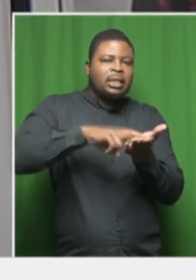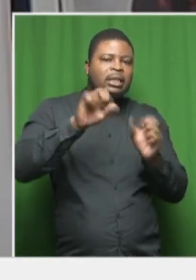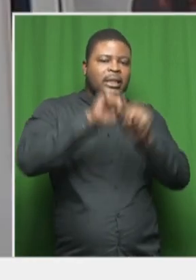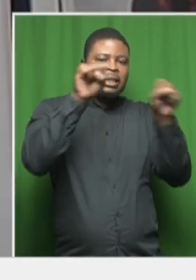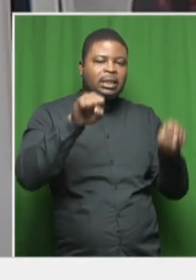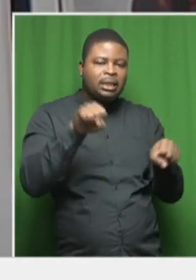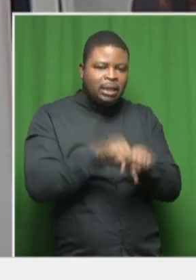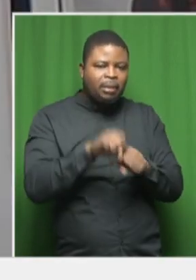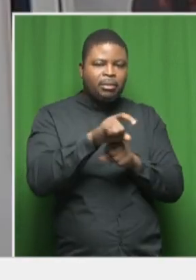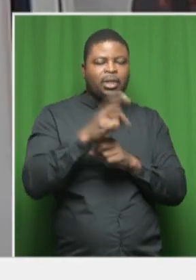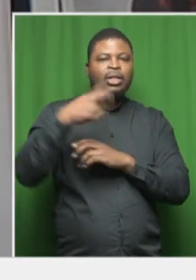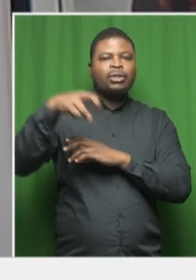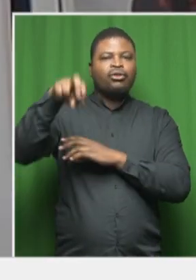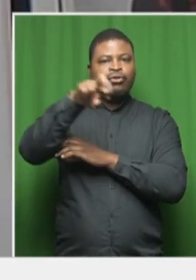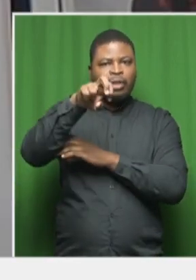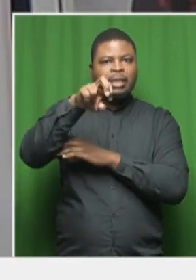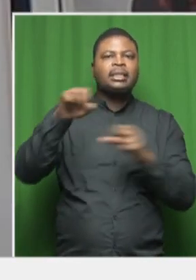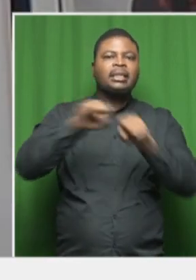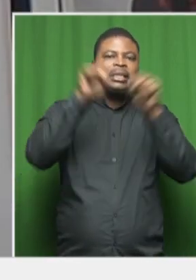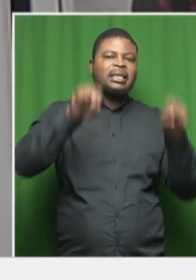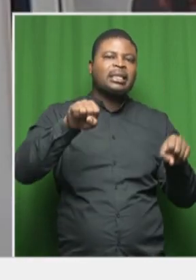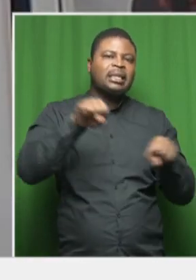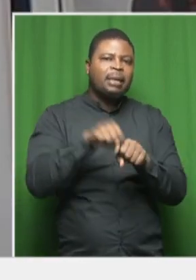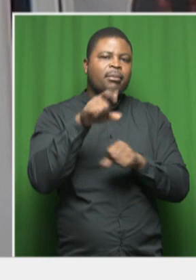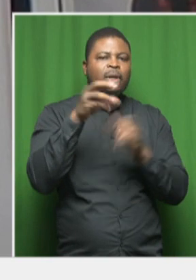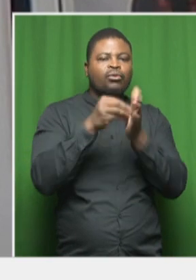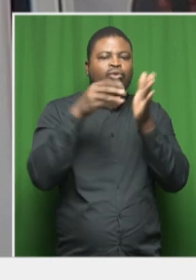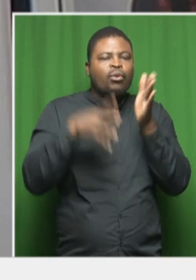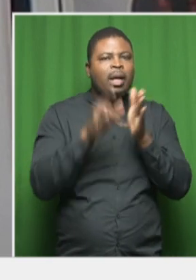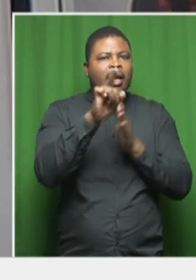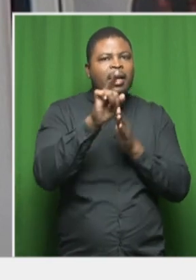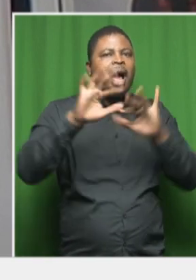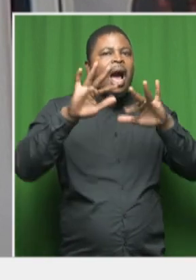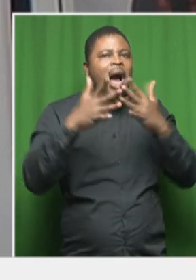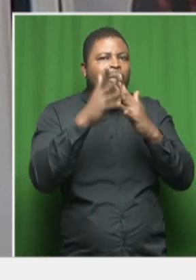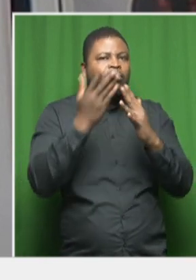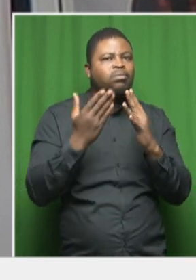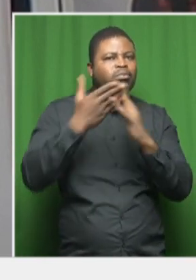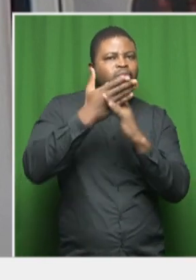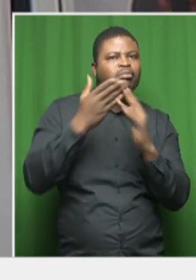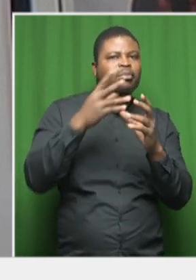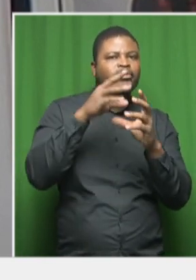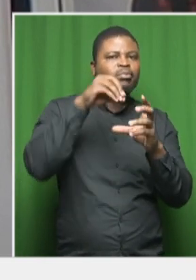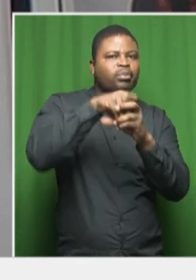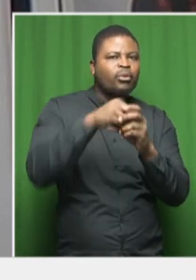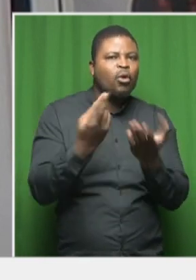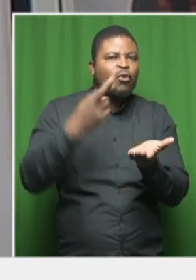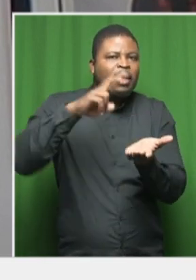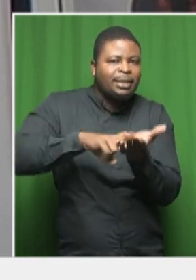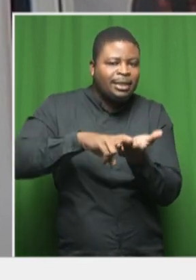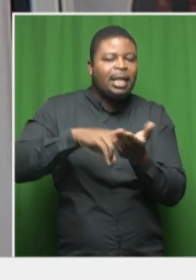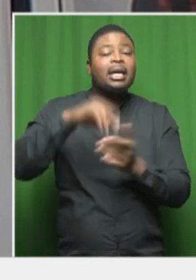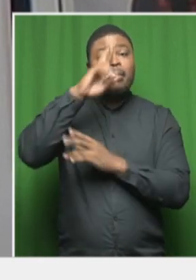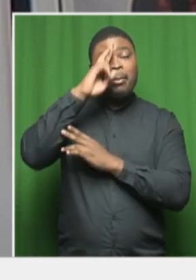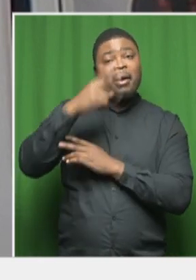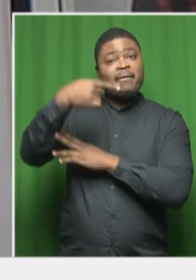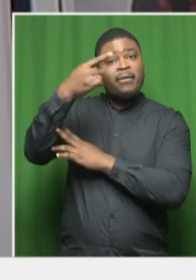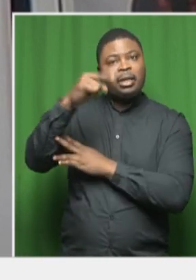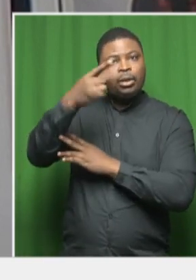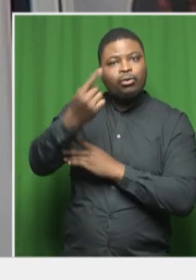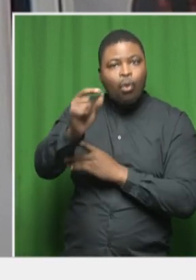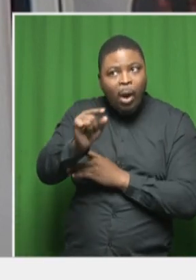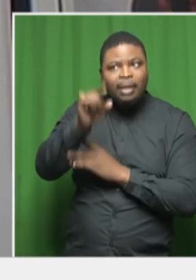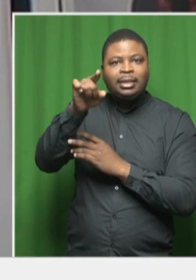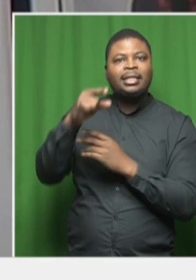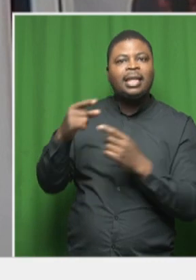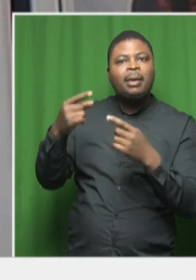the student management system where you would log on and apply for different courses,